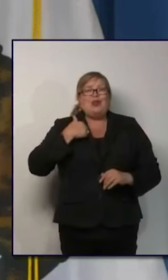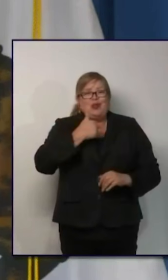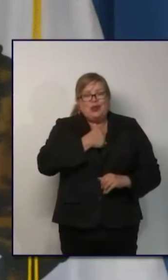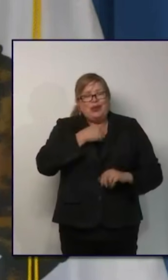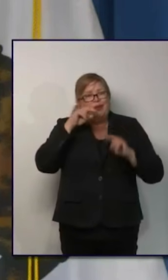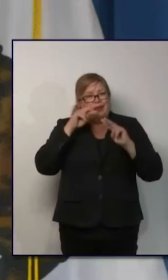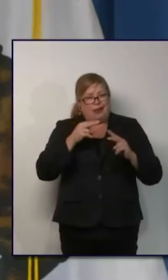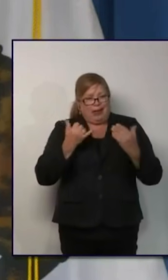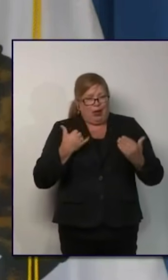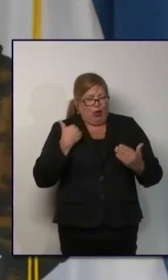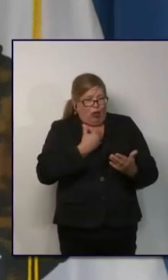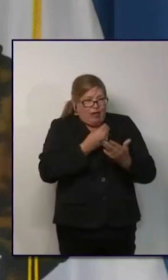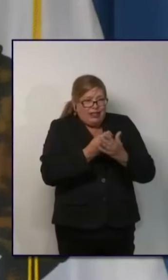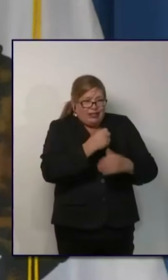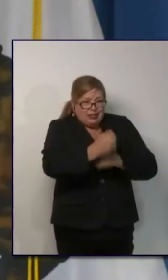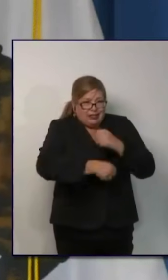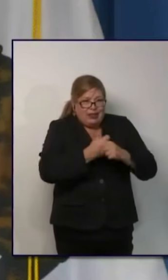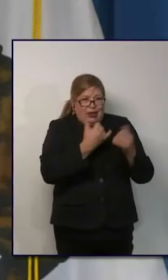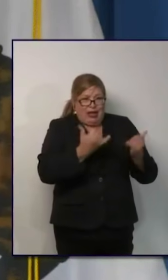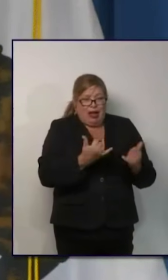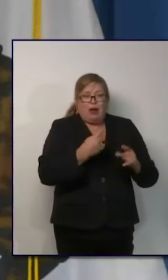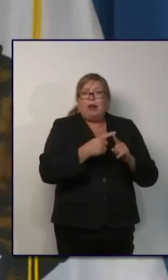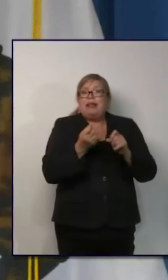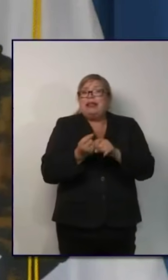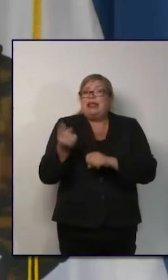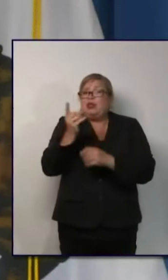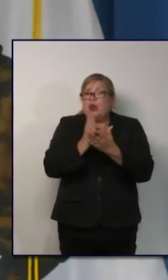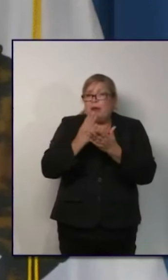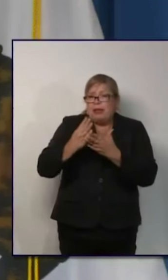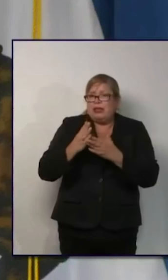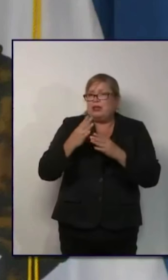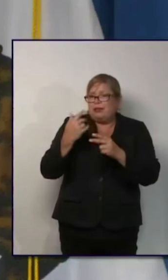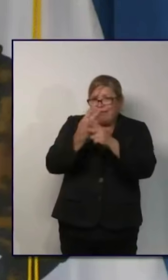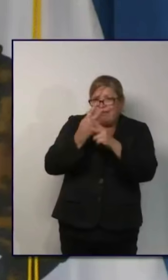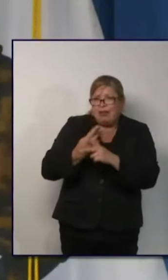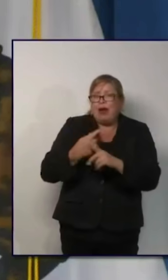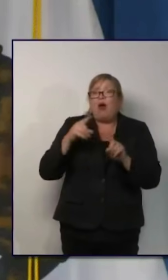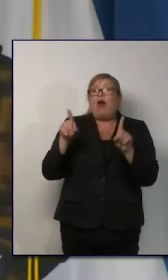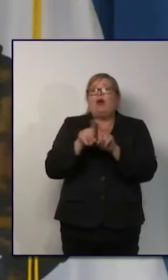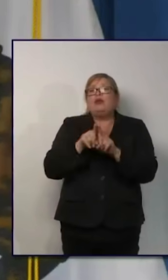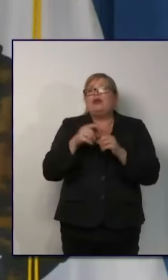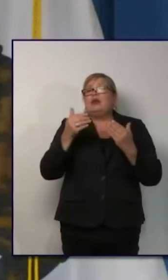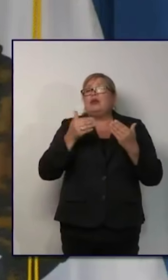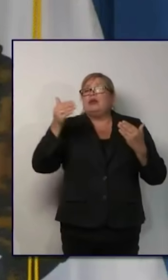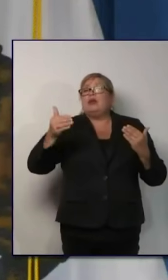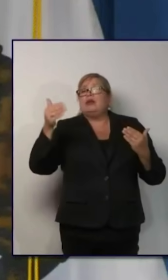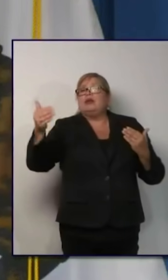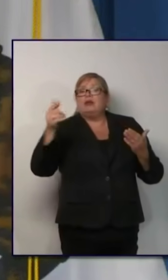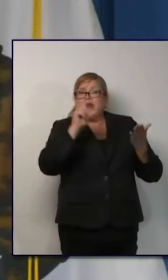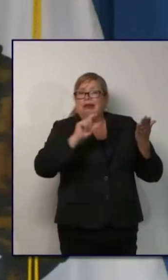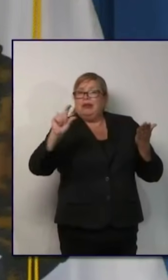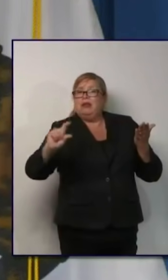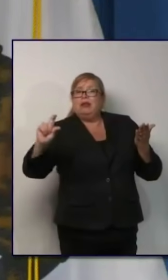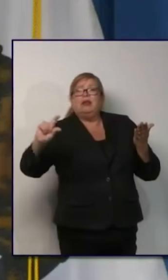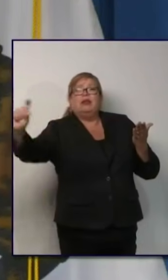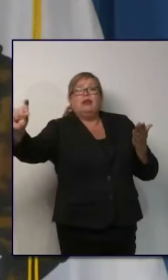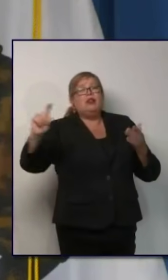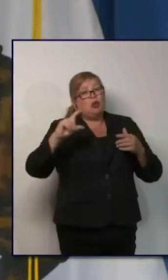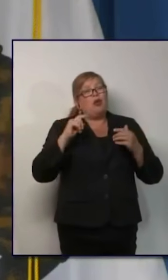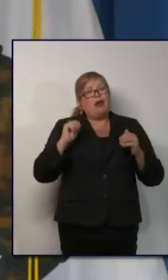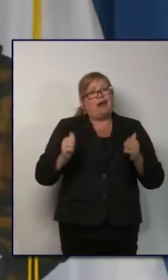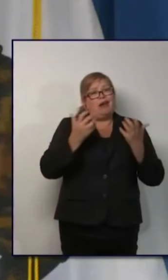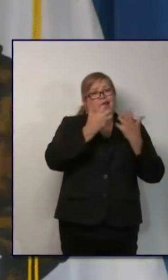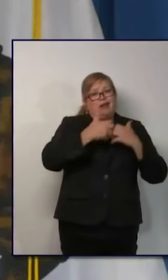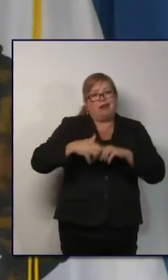the current fiscal year and next year's budget year, but we're looking at a multi-year strategy to work